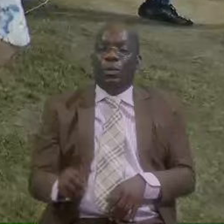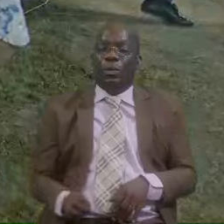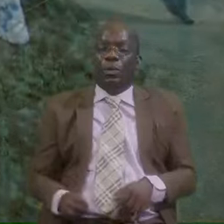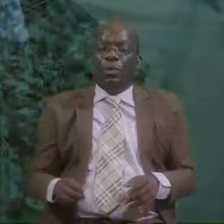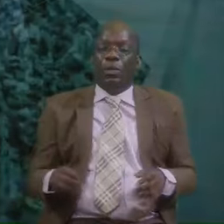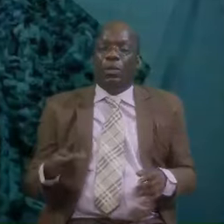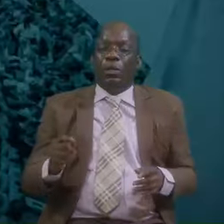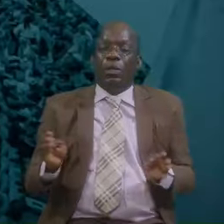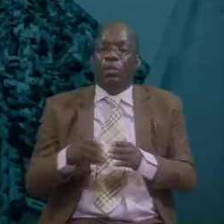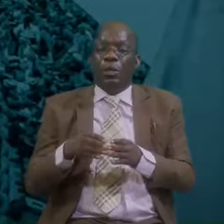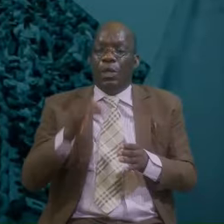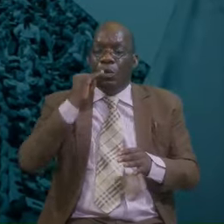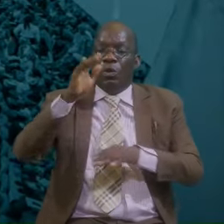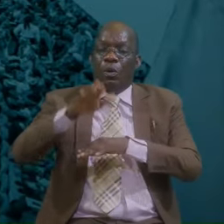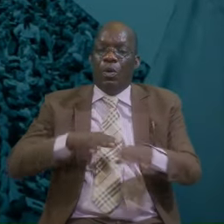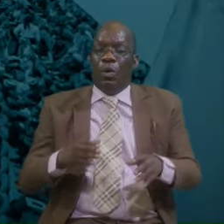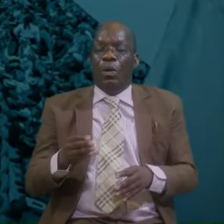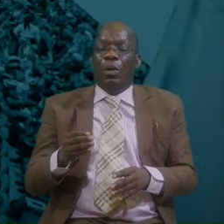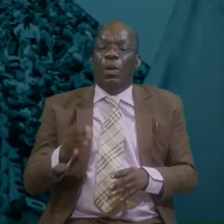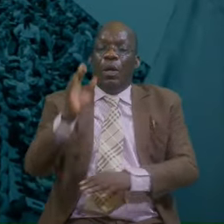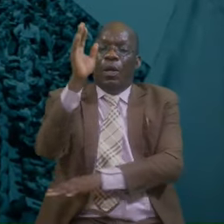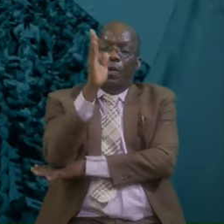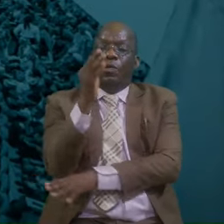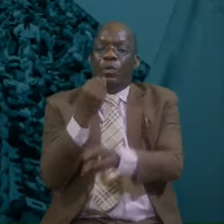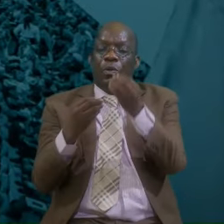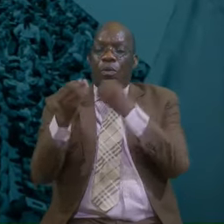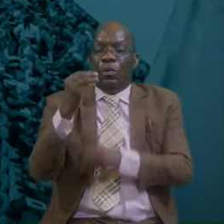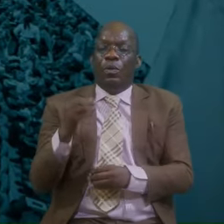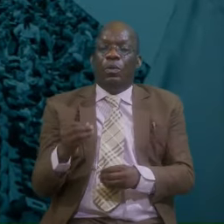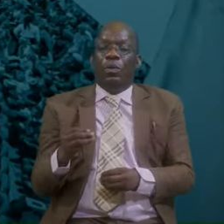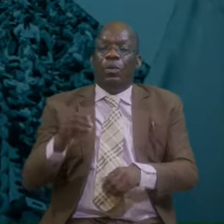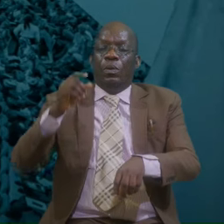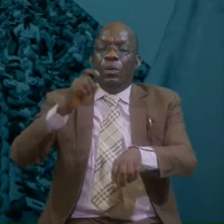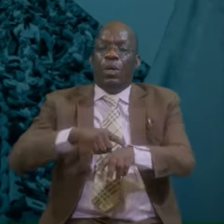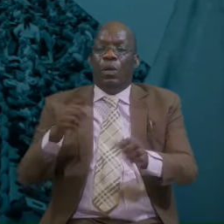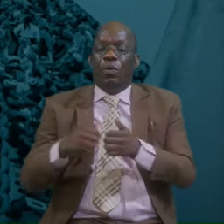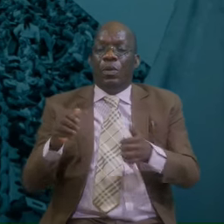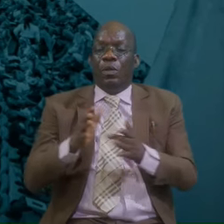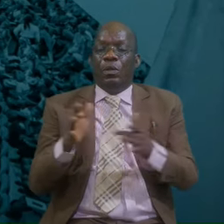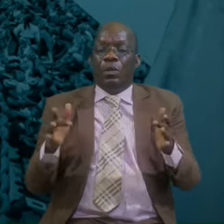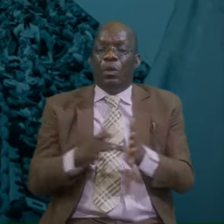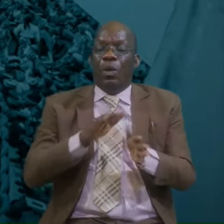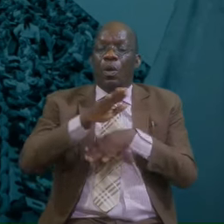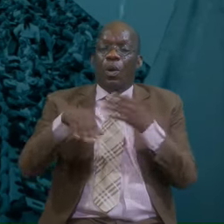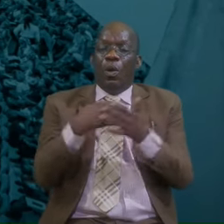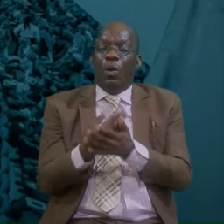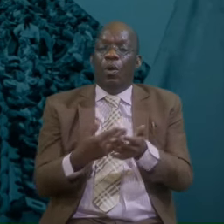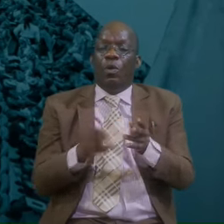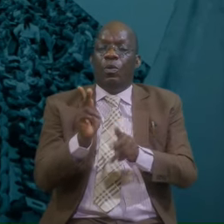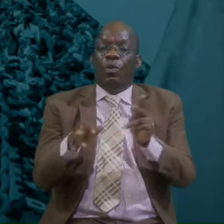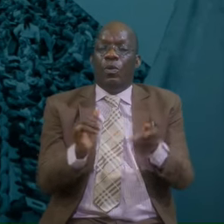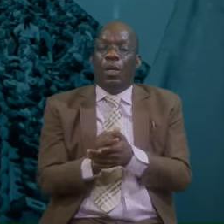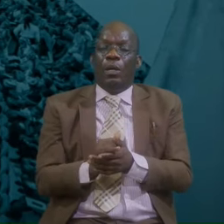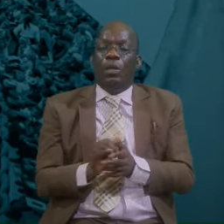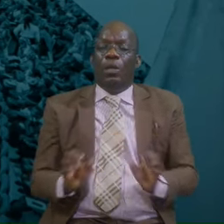Jesus. And all of us who have given our lives to Christ tonight